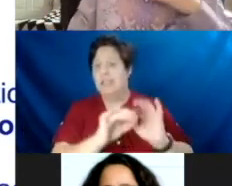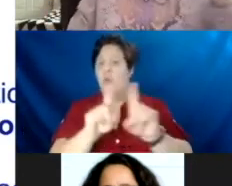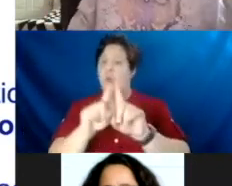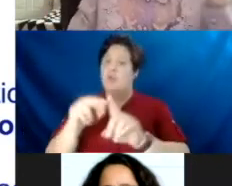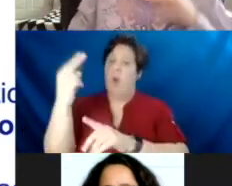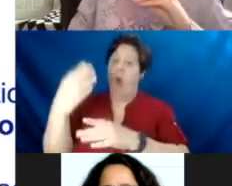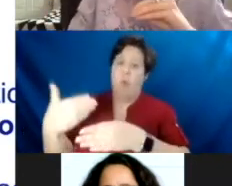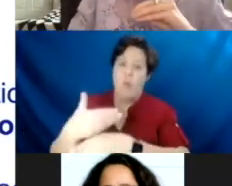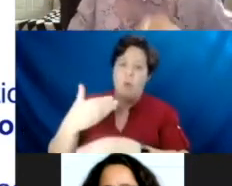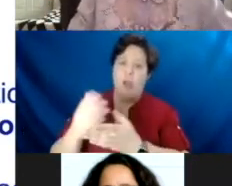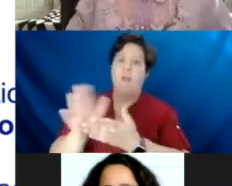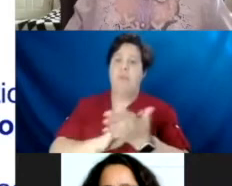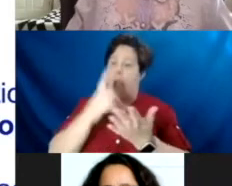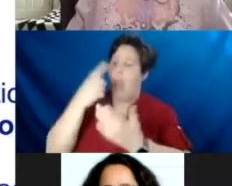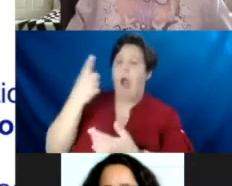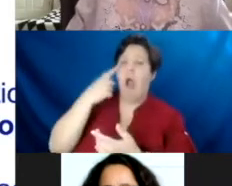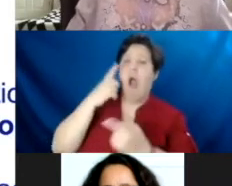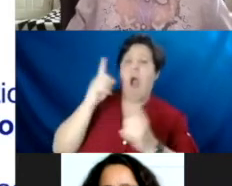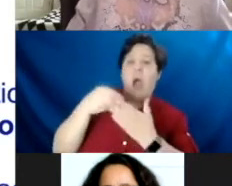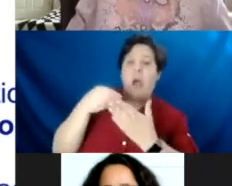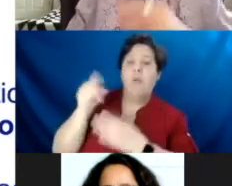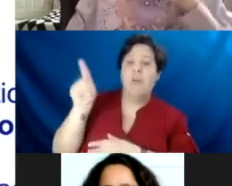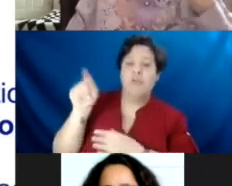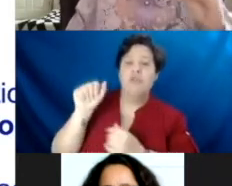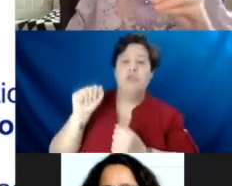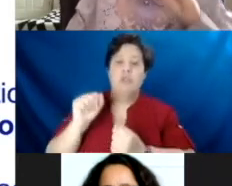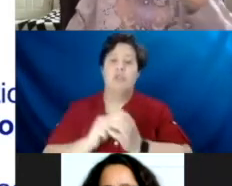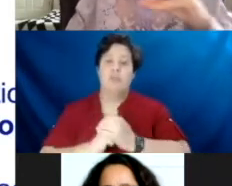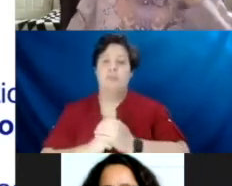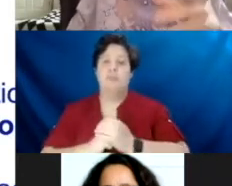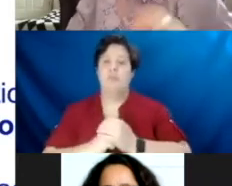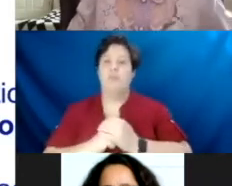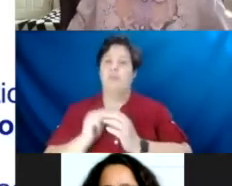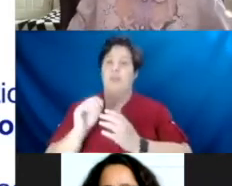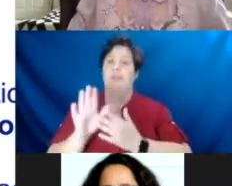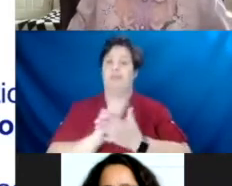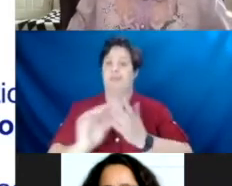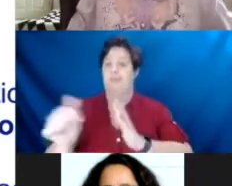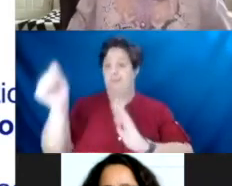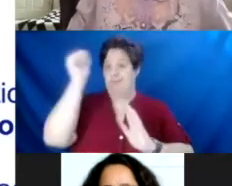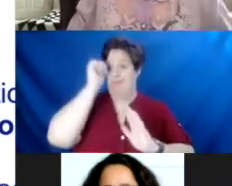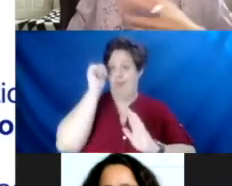workers that you can refer to, which are obviously, you know, aware and conscious of